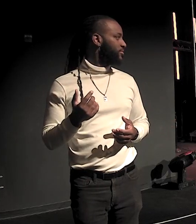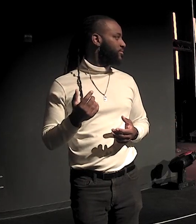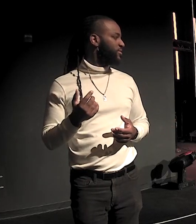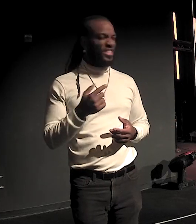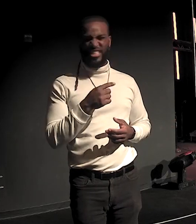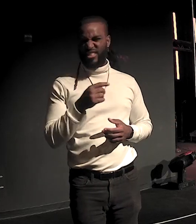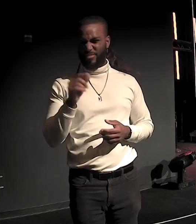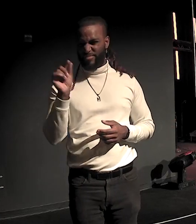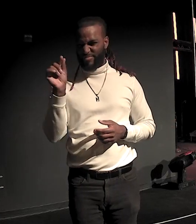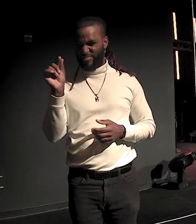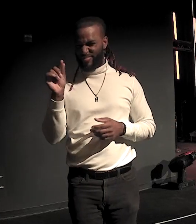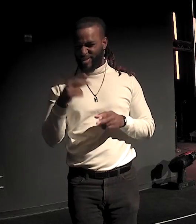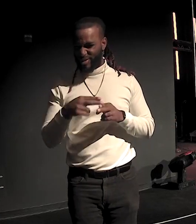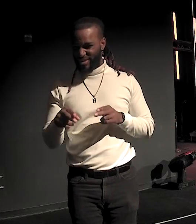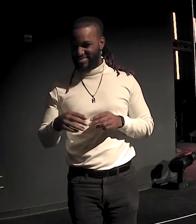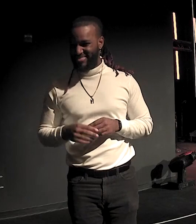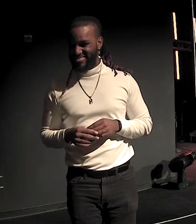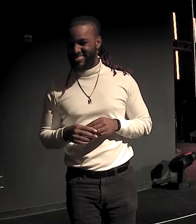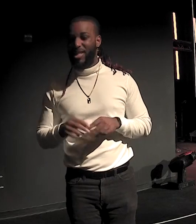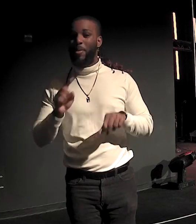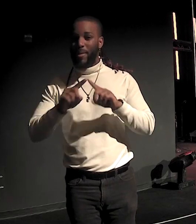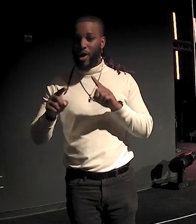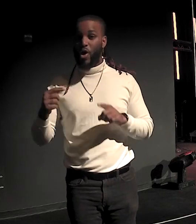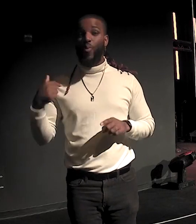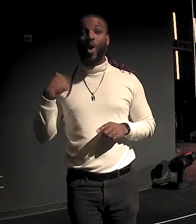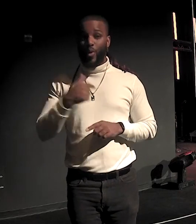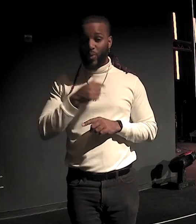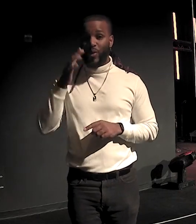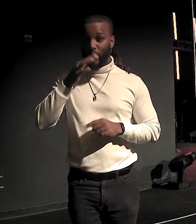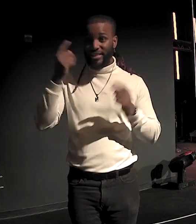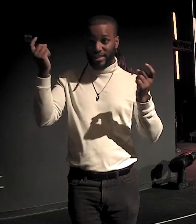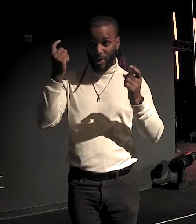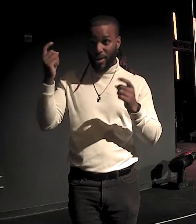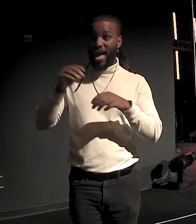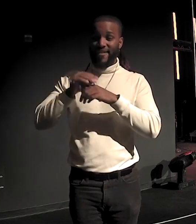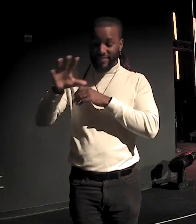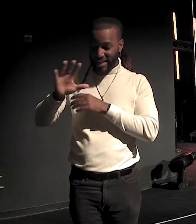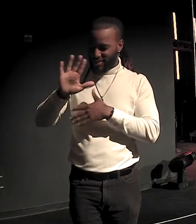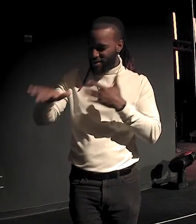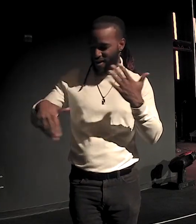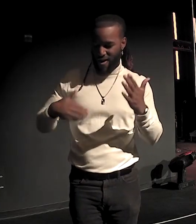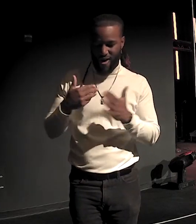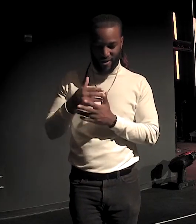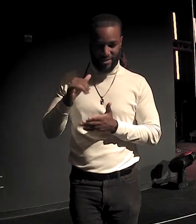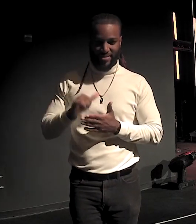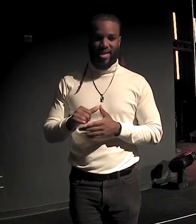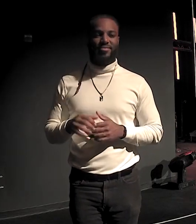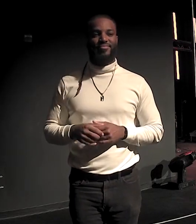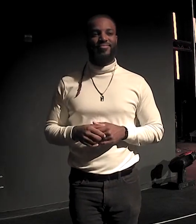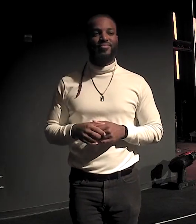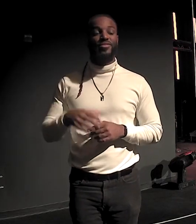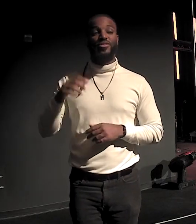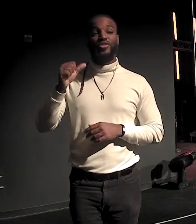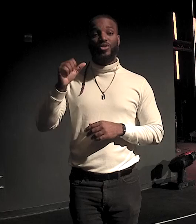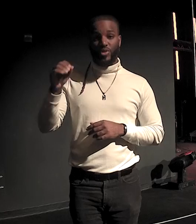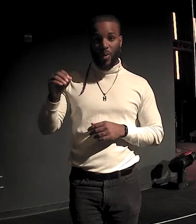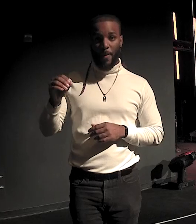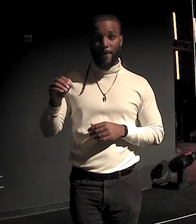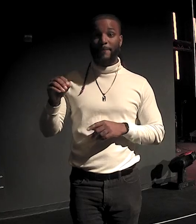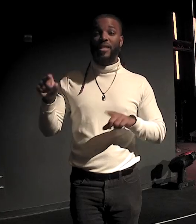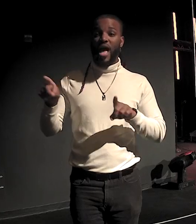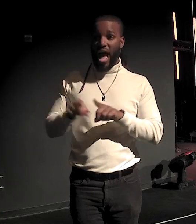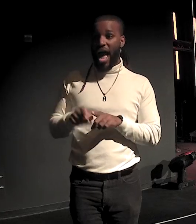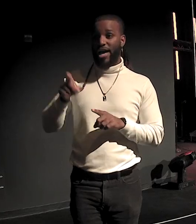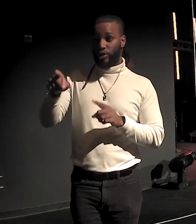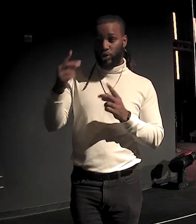It's pretty short. But what we're about to celebrate affects all that. And so as